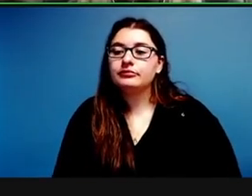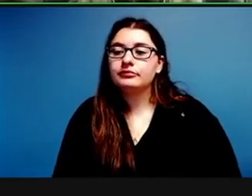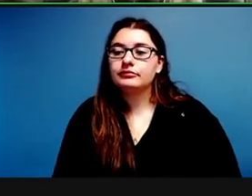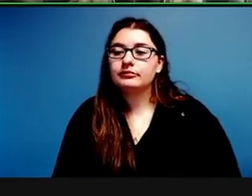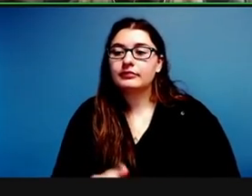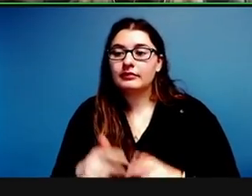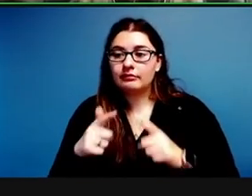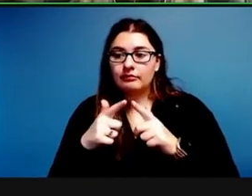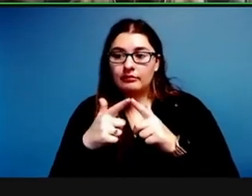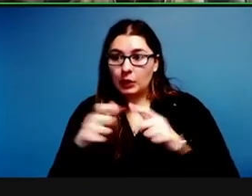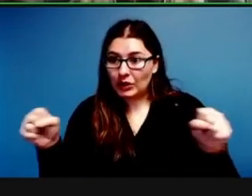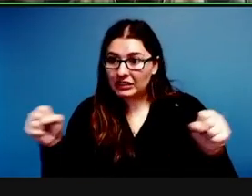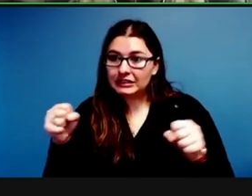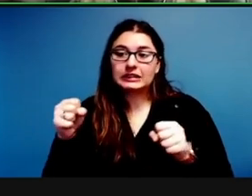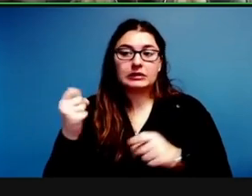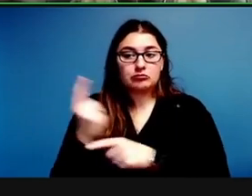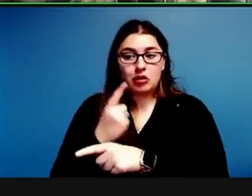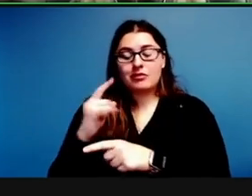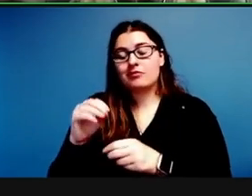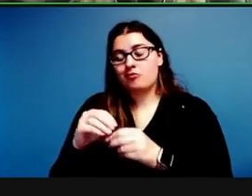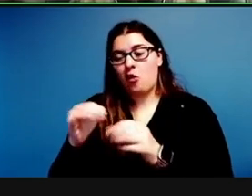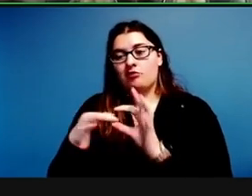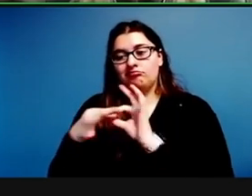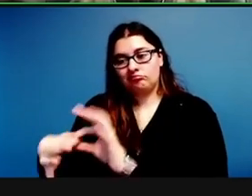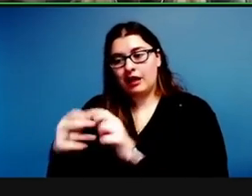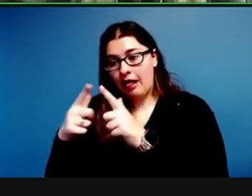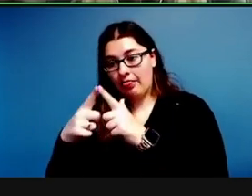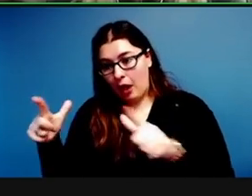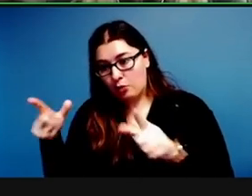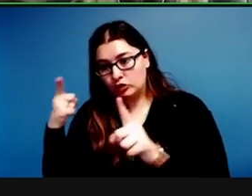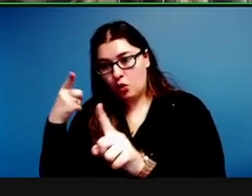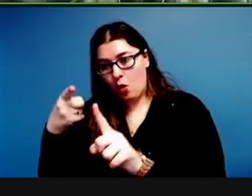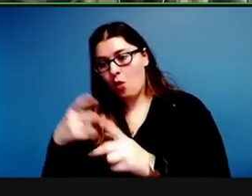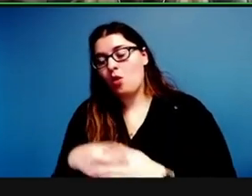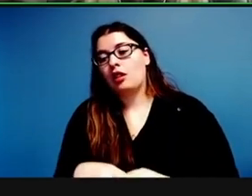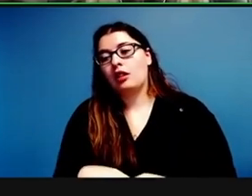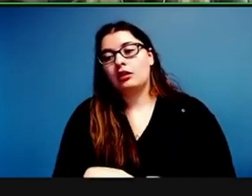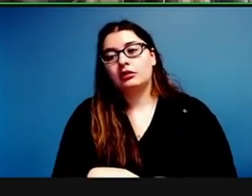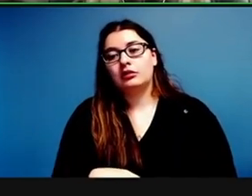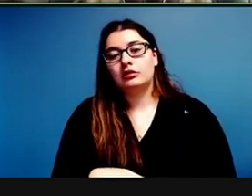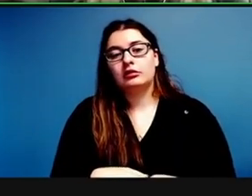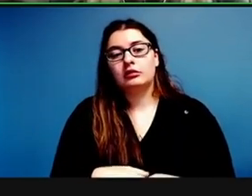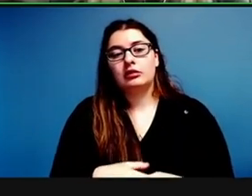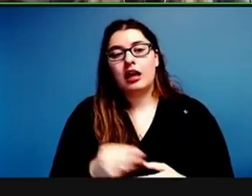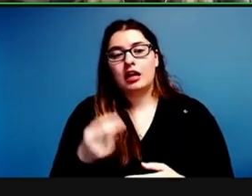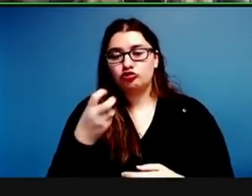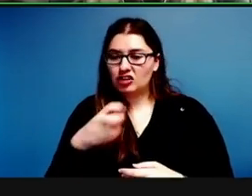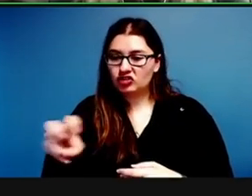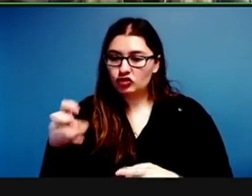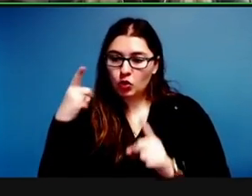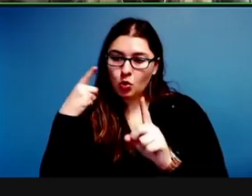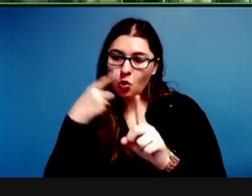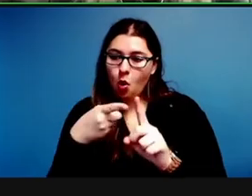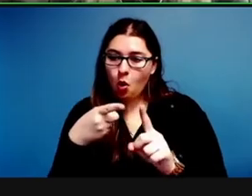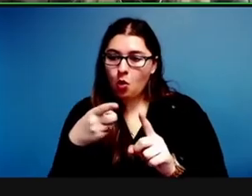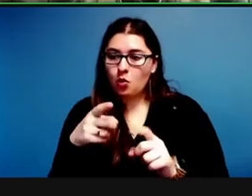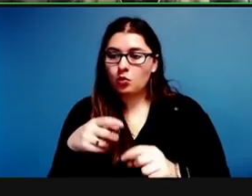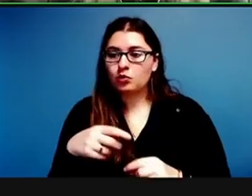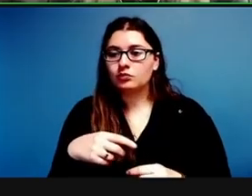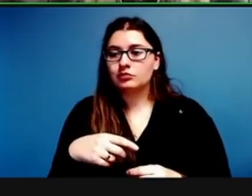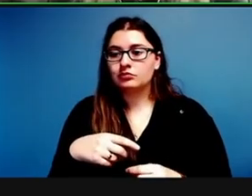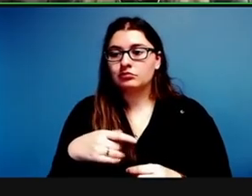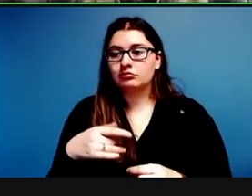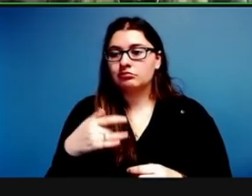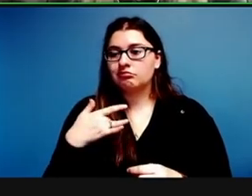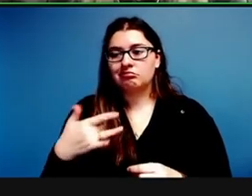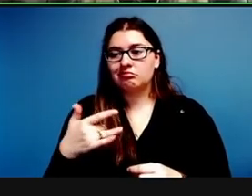Linguistically appropriate, those would be more language related goals, and transition goals are things that we would